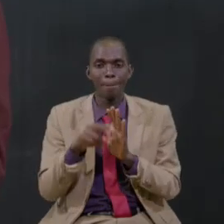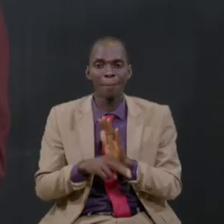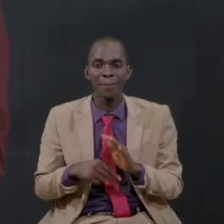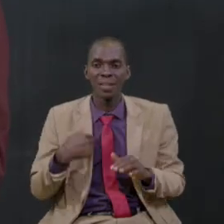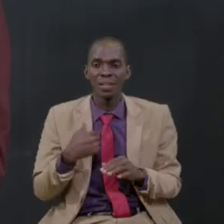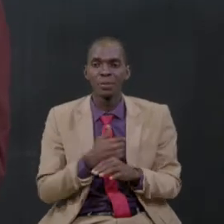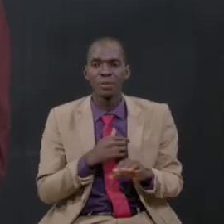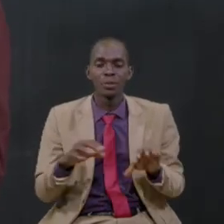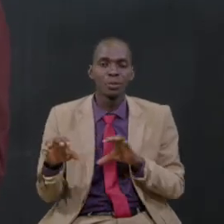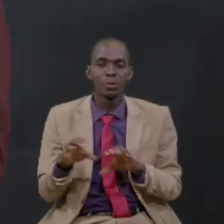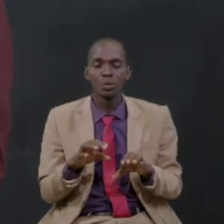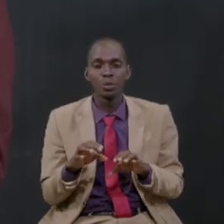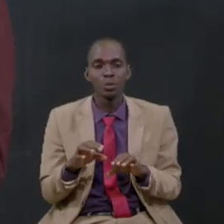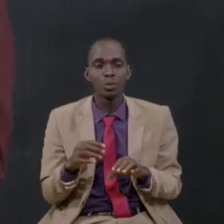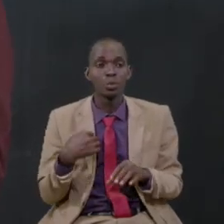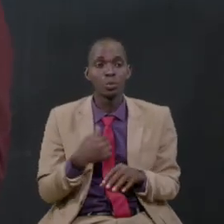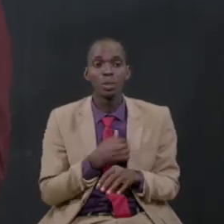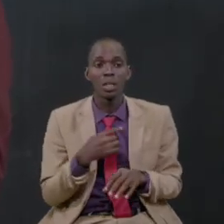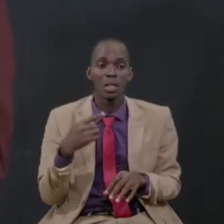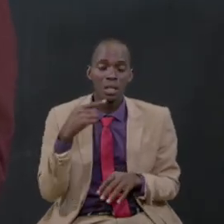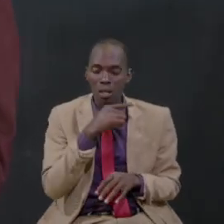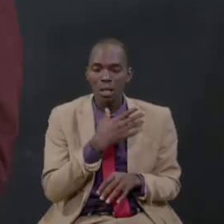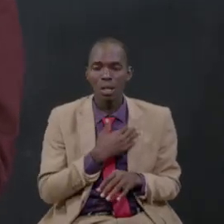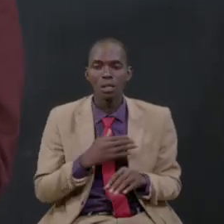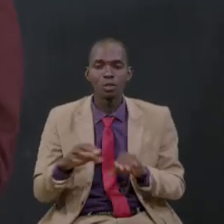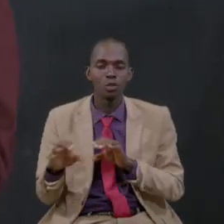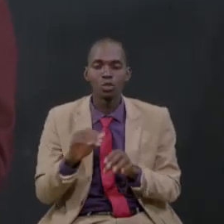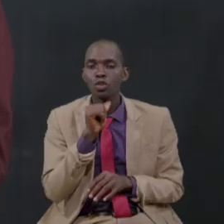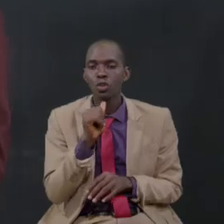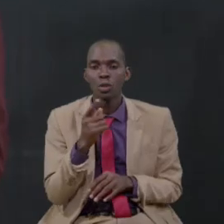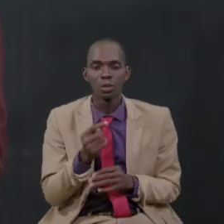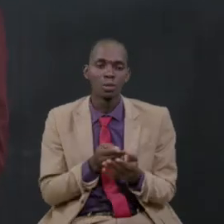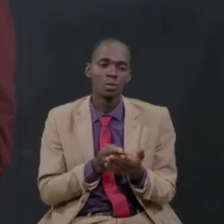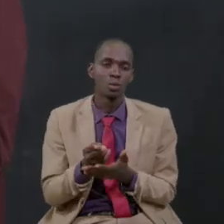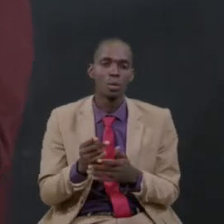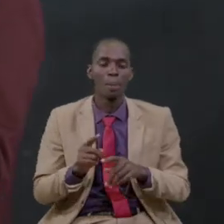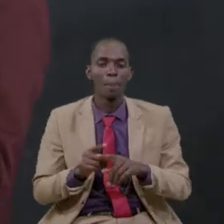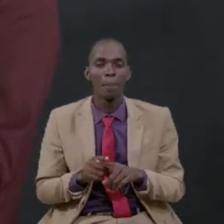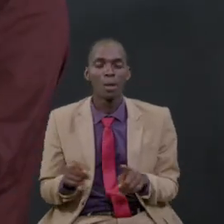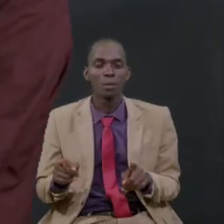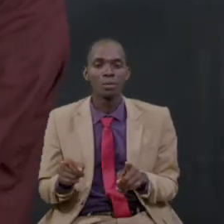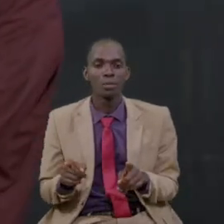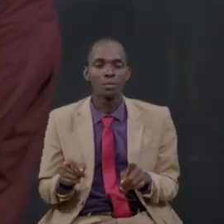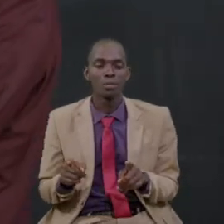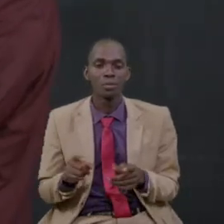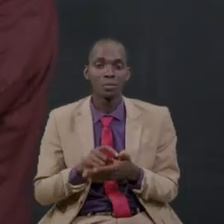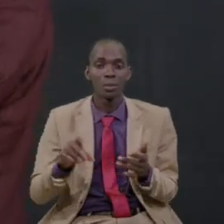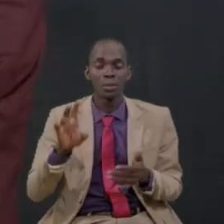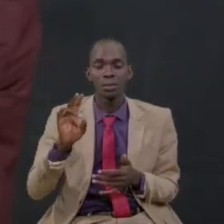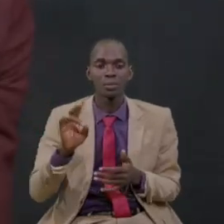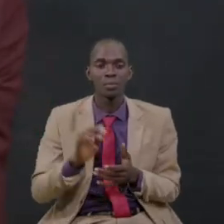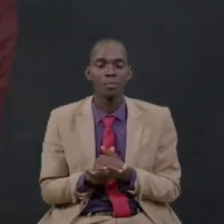we lie, and we do not the truth. But verse 7, if we walk in